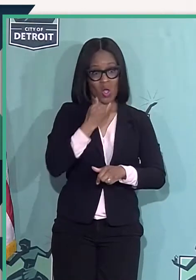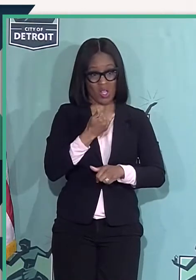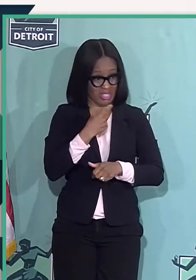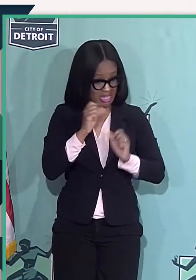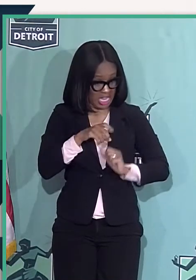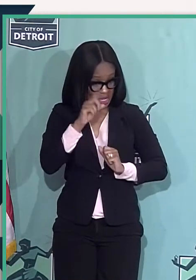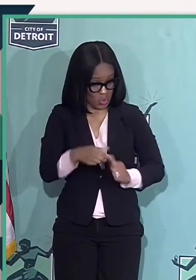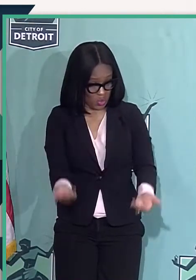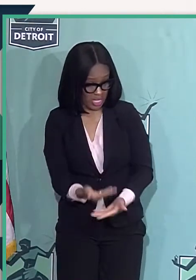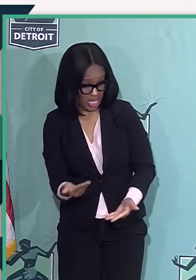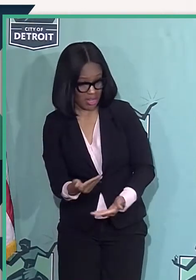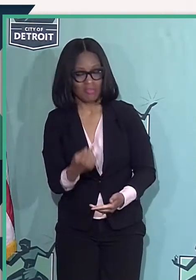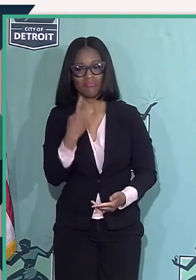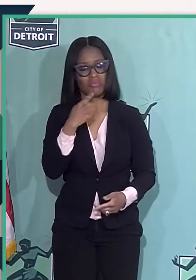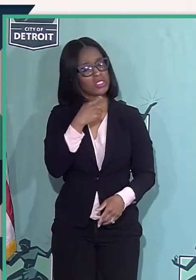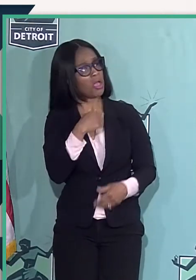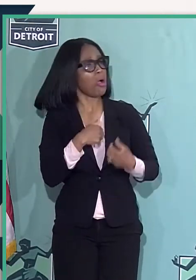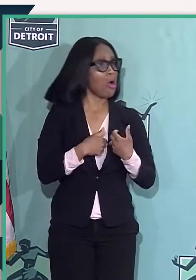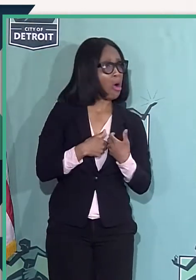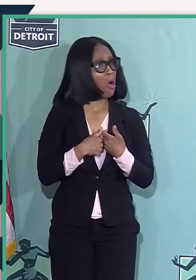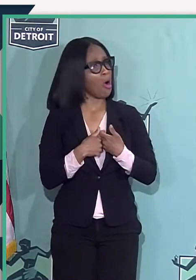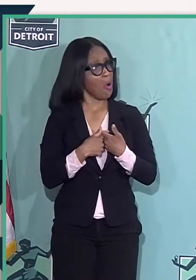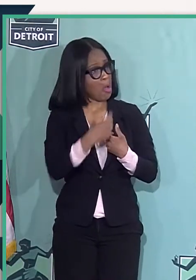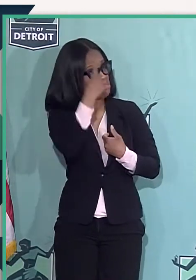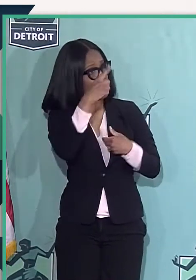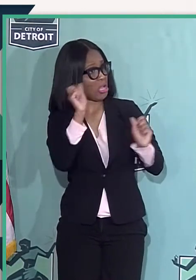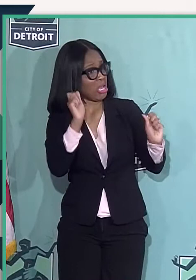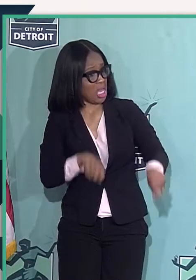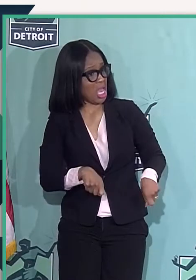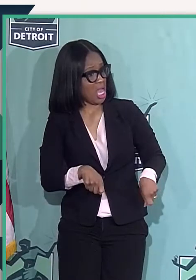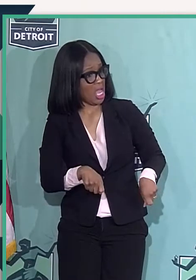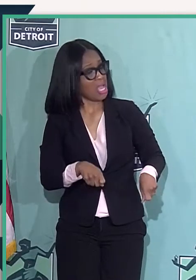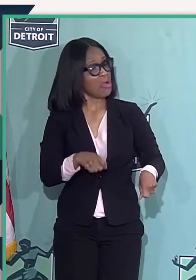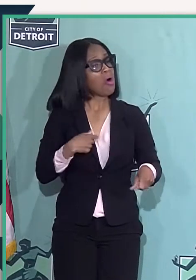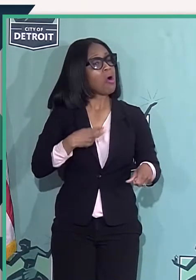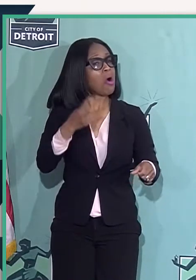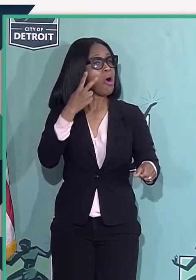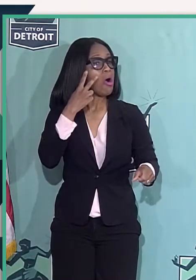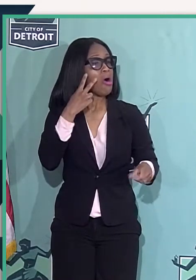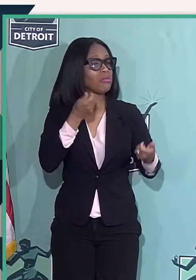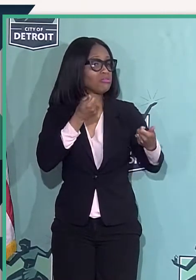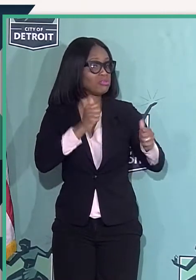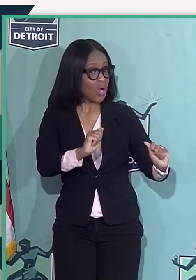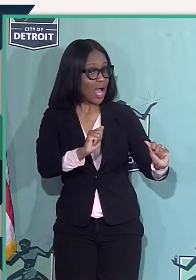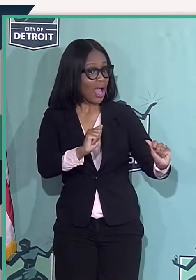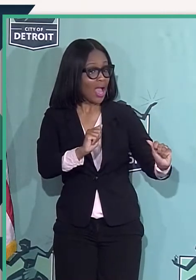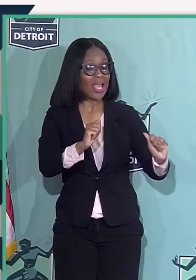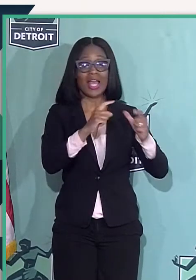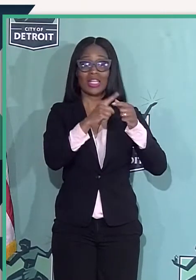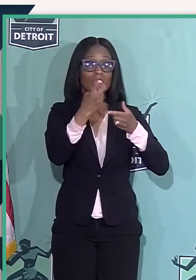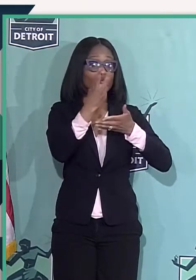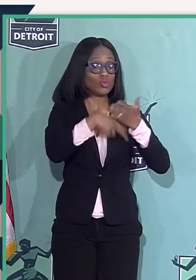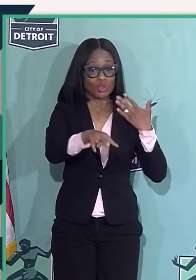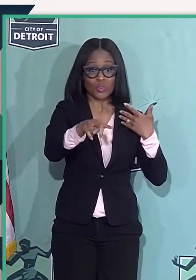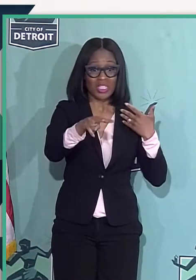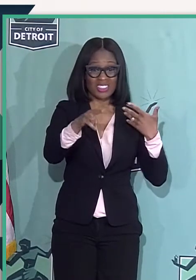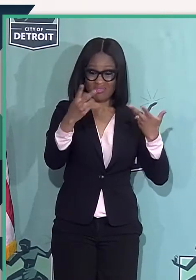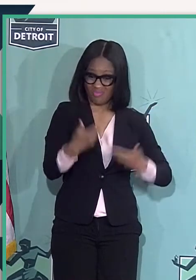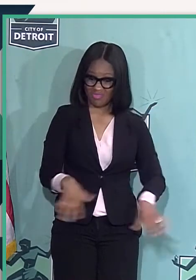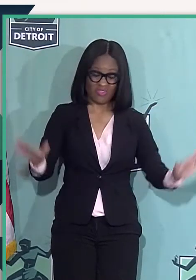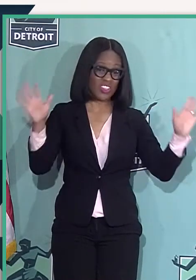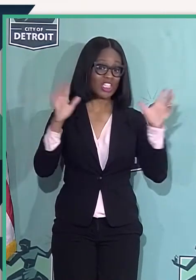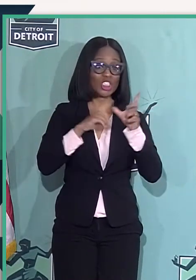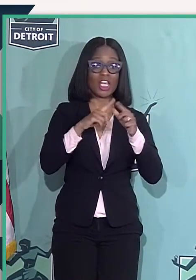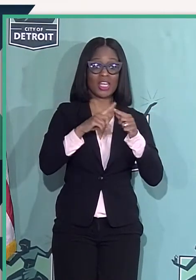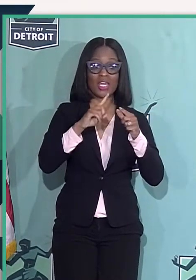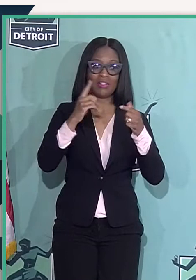do that here?" And we said, I think we might be able to. Let us give it a try. And 2 weeks later, they're done, and the